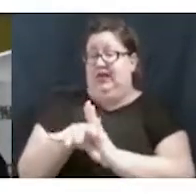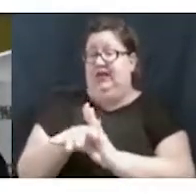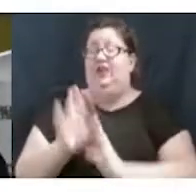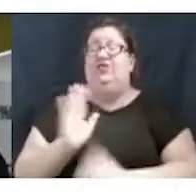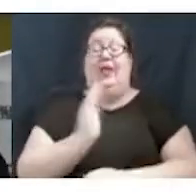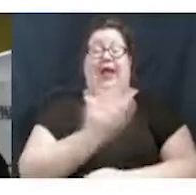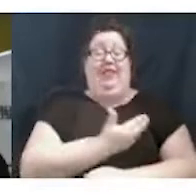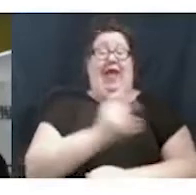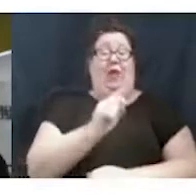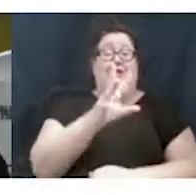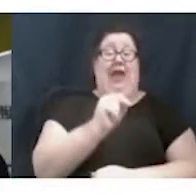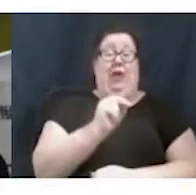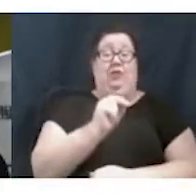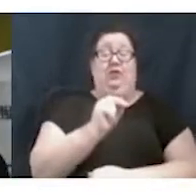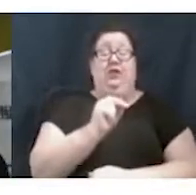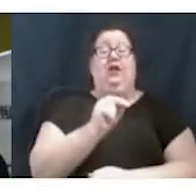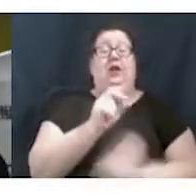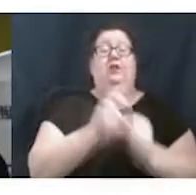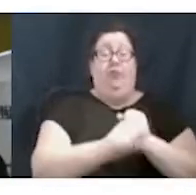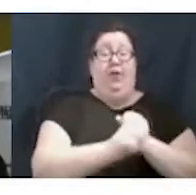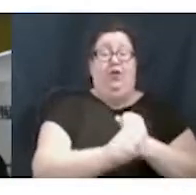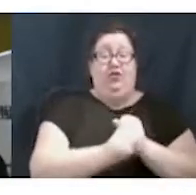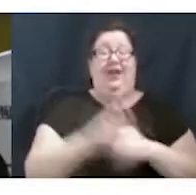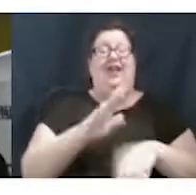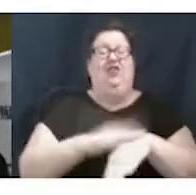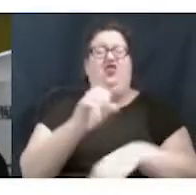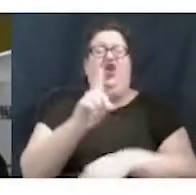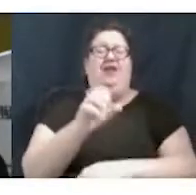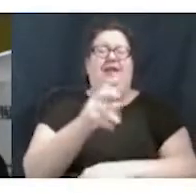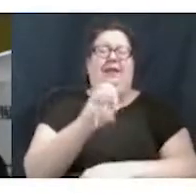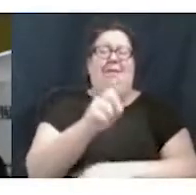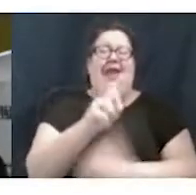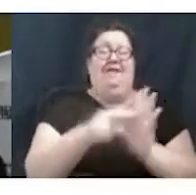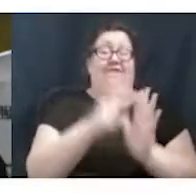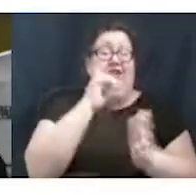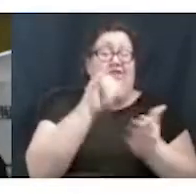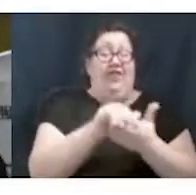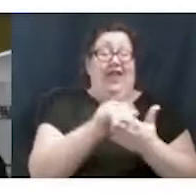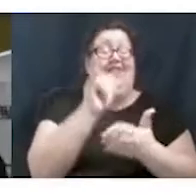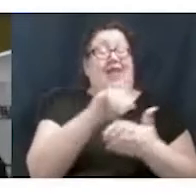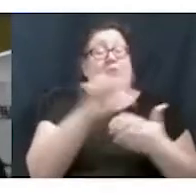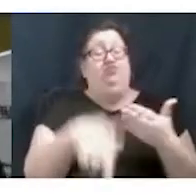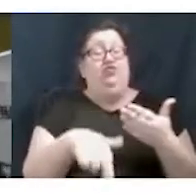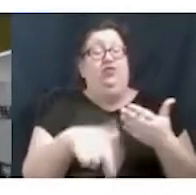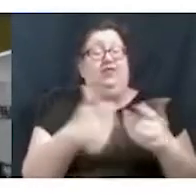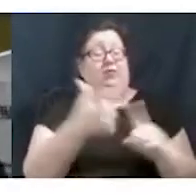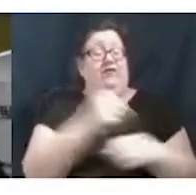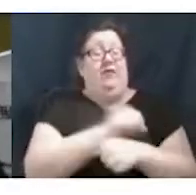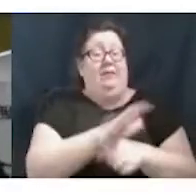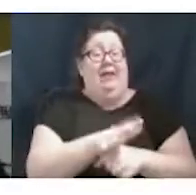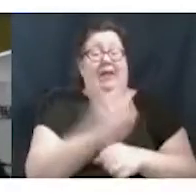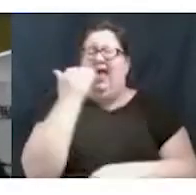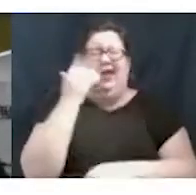promotion, and there's an on-demand video for this one. This was a result of the pandemic. I knew that they weren't going to be able to